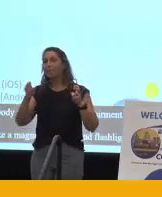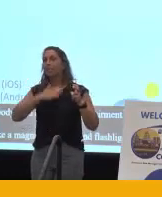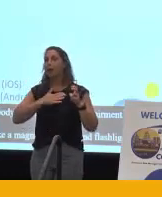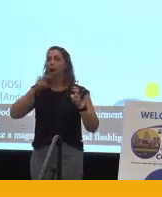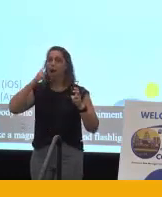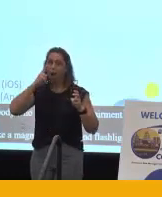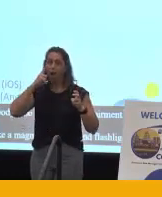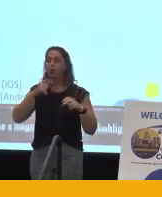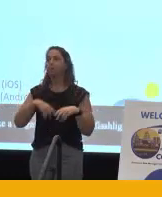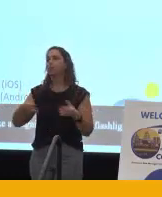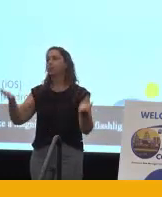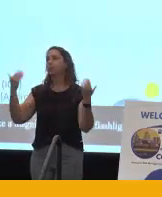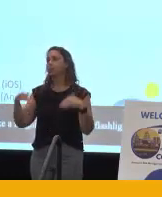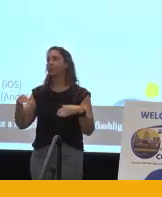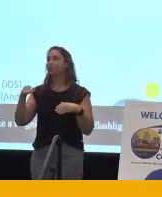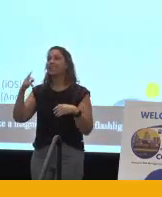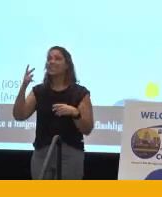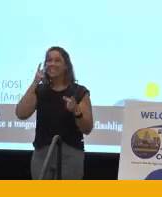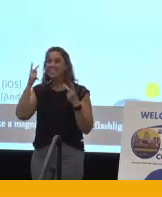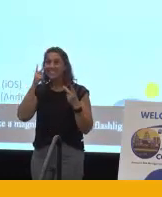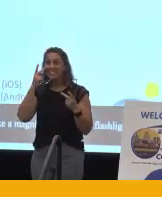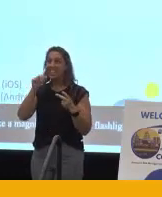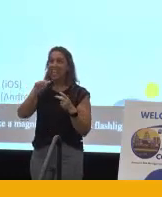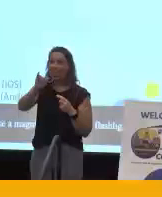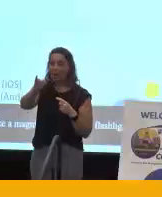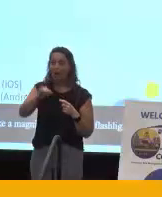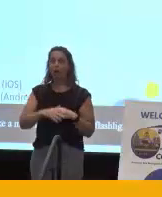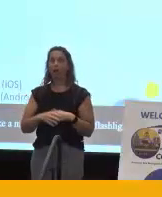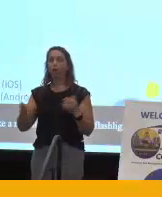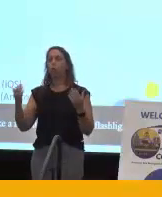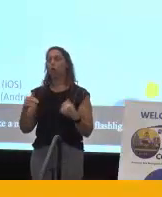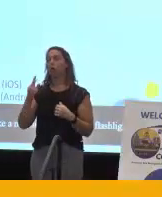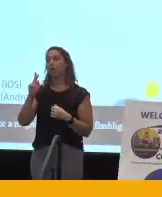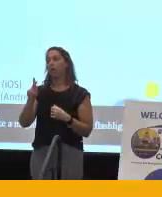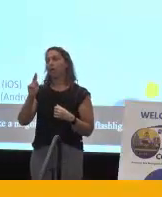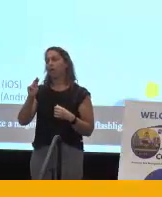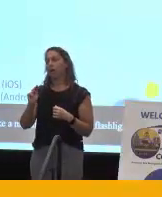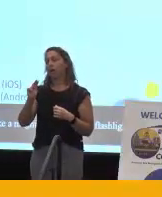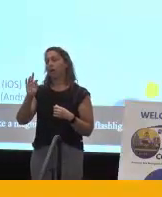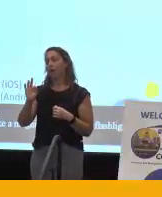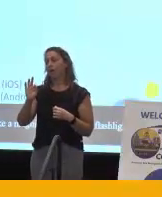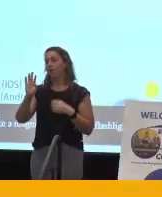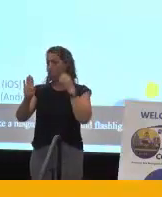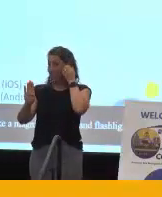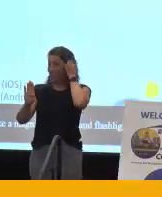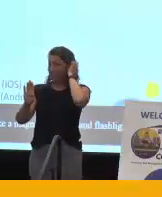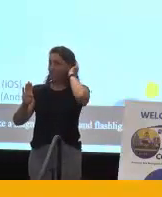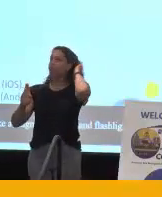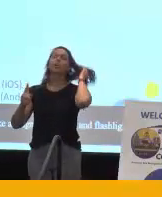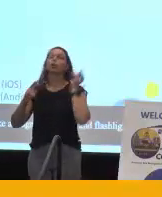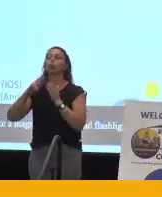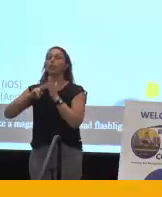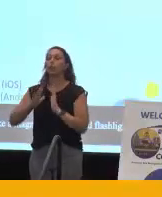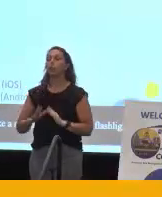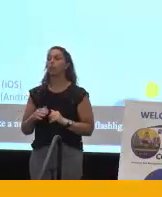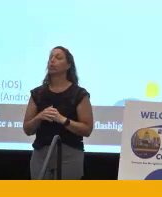Guide, Seeing AI, or a KNFB reader. So applications as Android